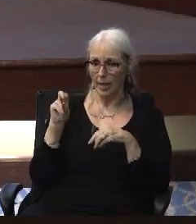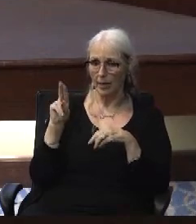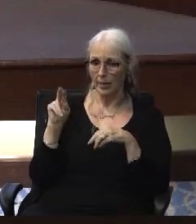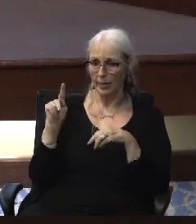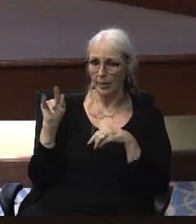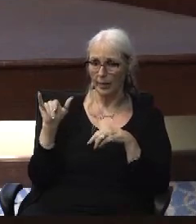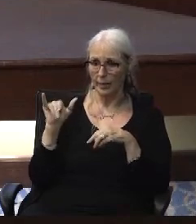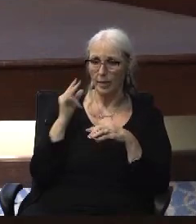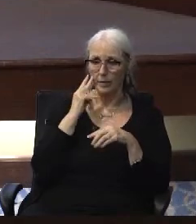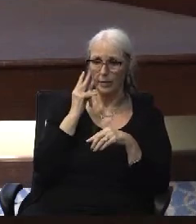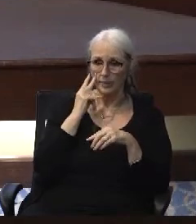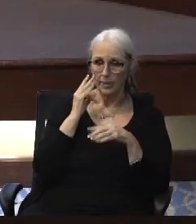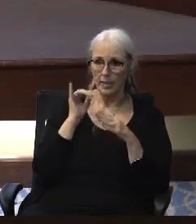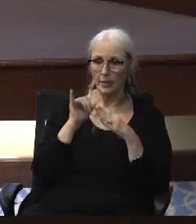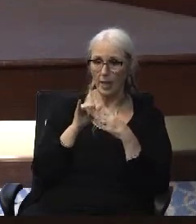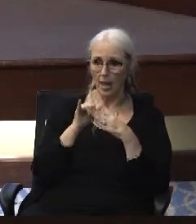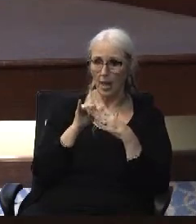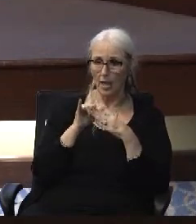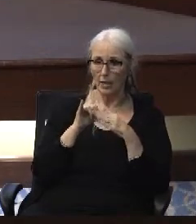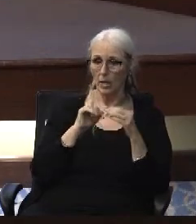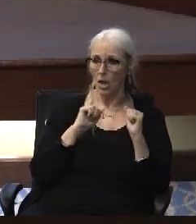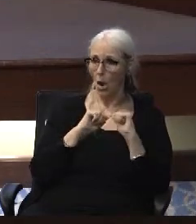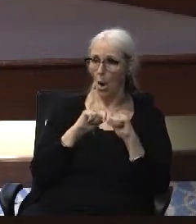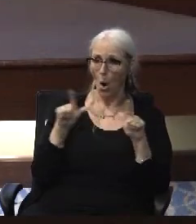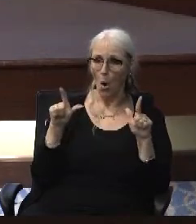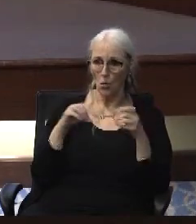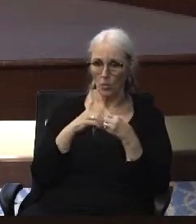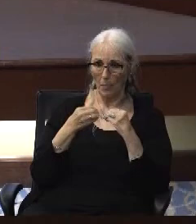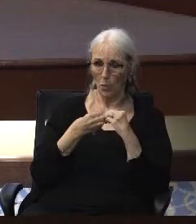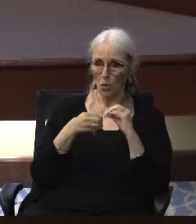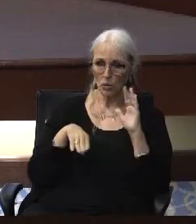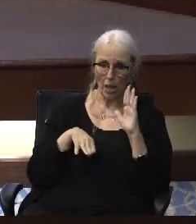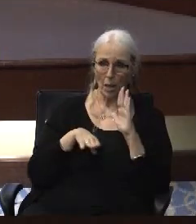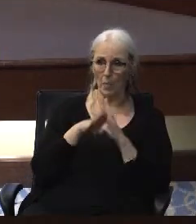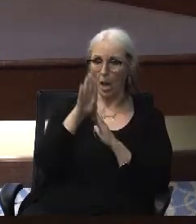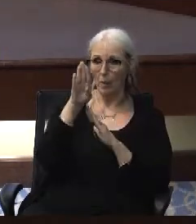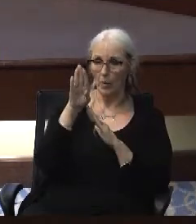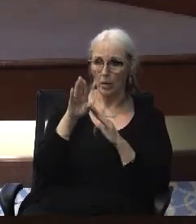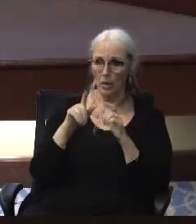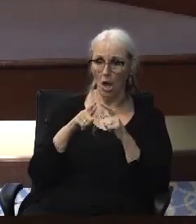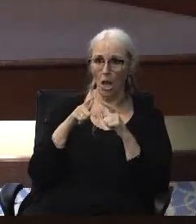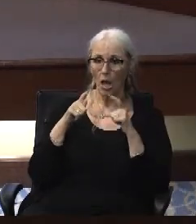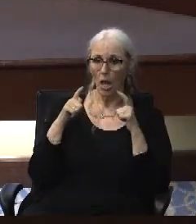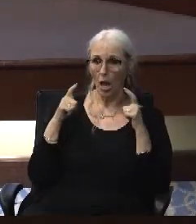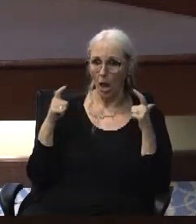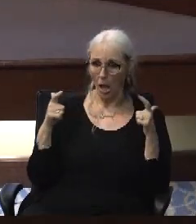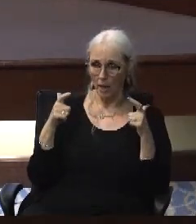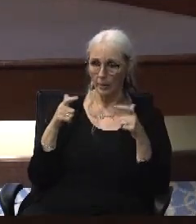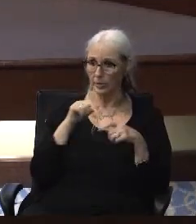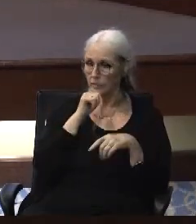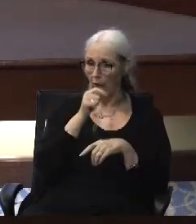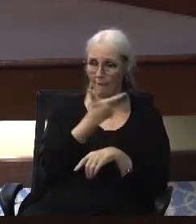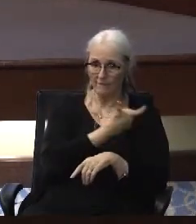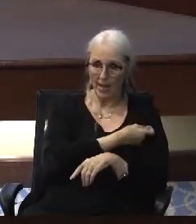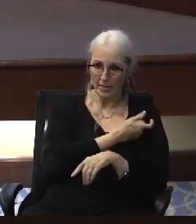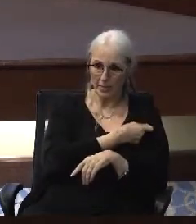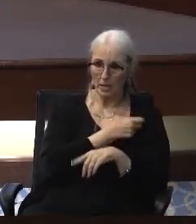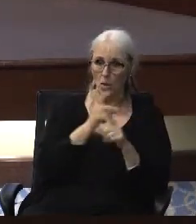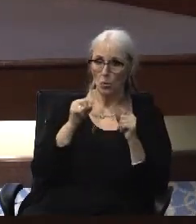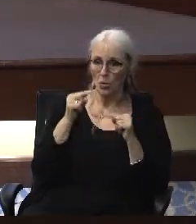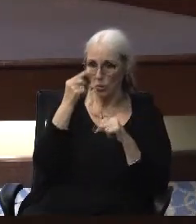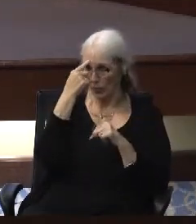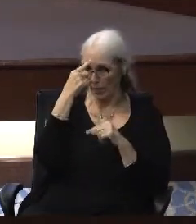And to see the whole numbers come up, it's largely the unvaccinated. So if you're thinking about